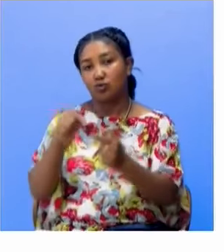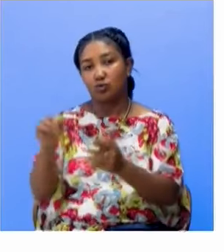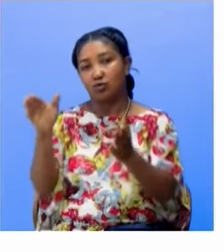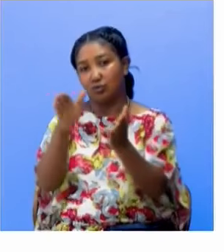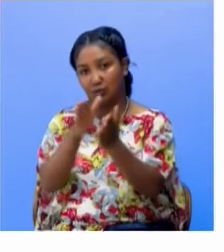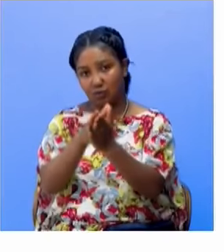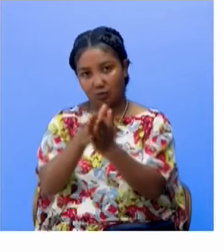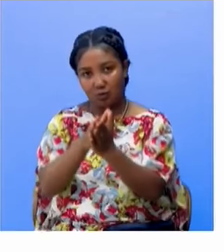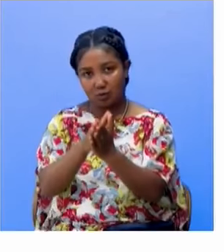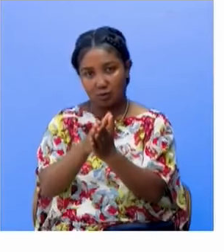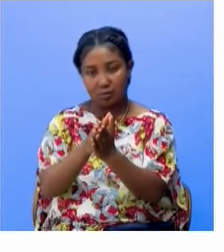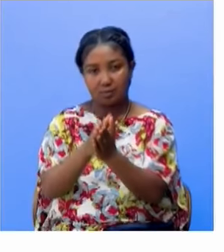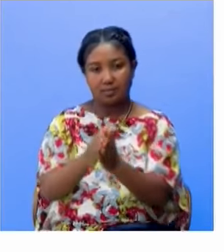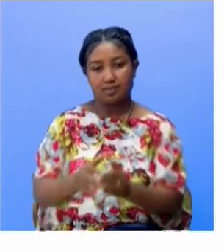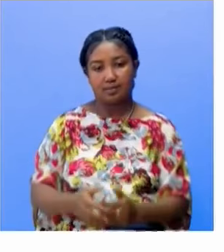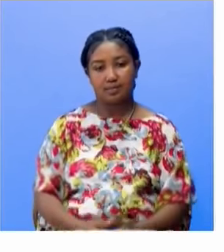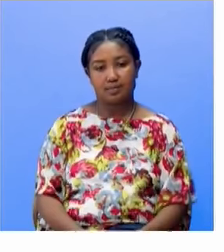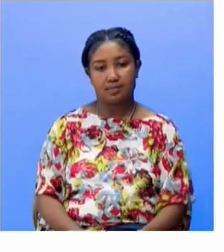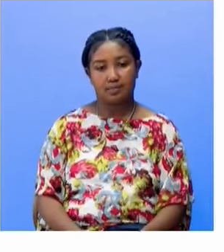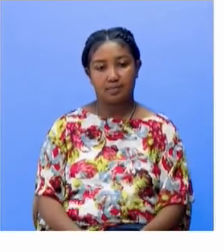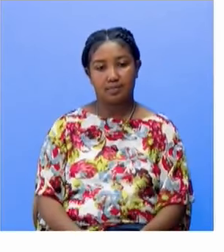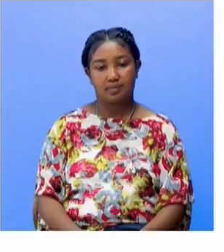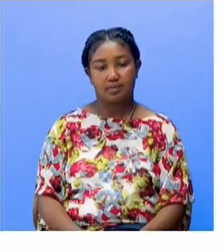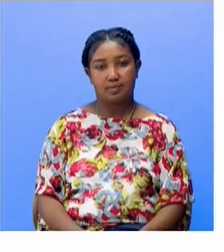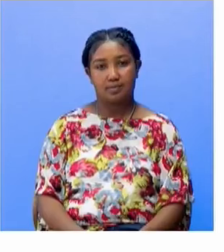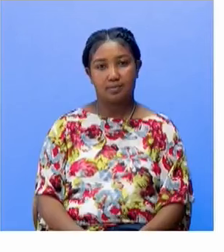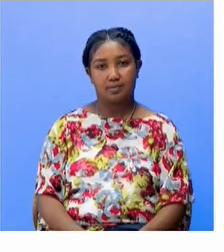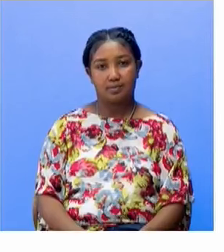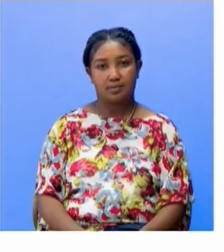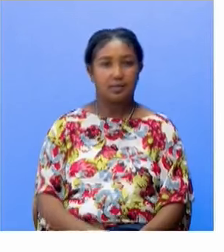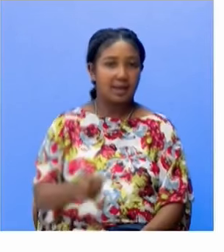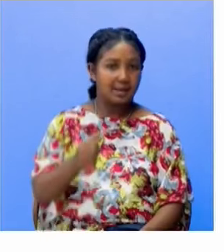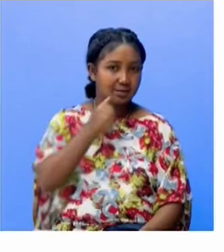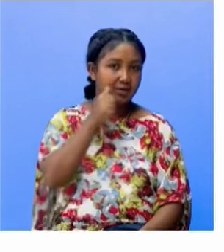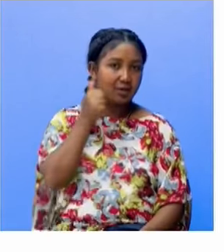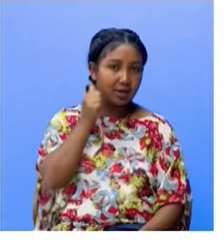school. We didn't go to school yesterday.